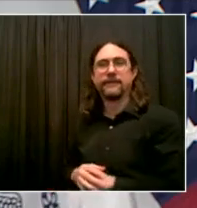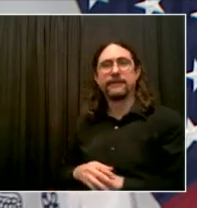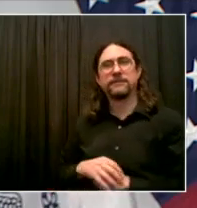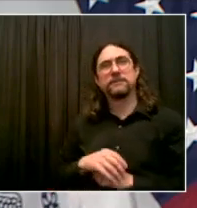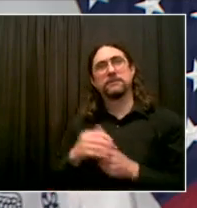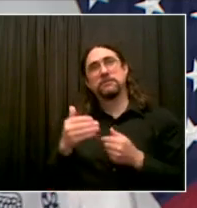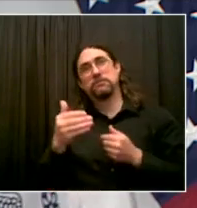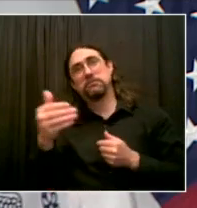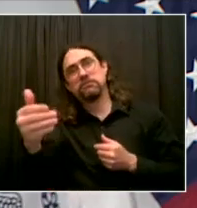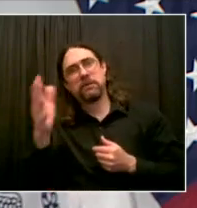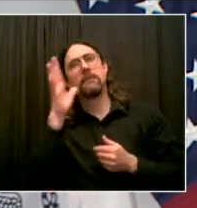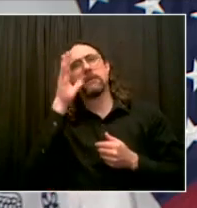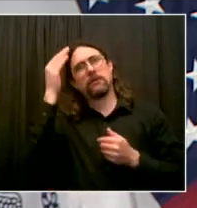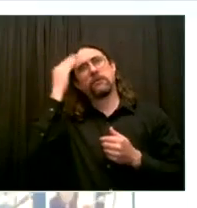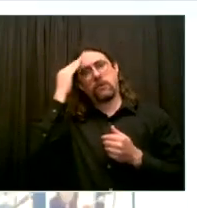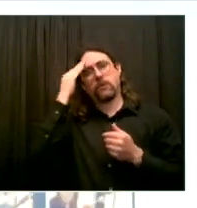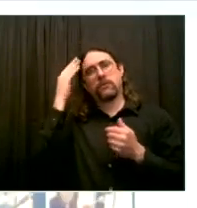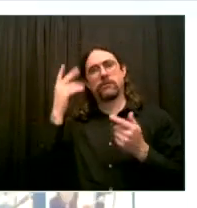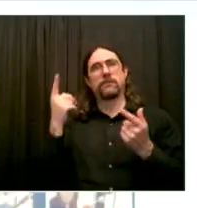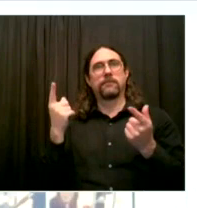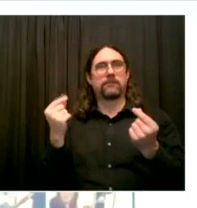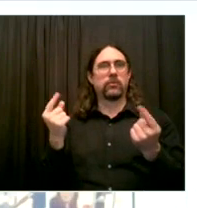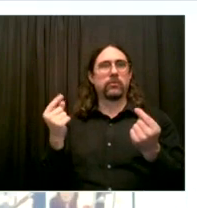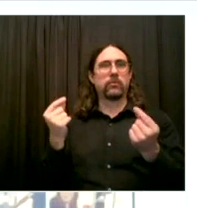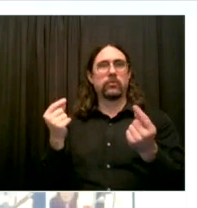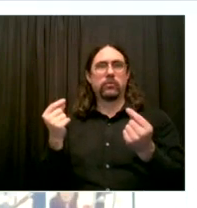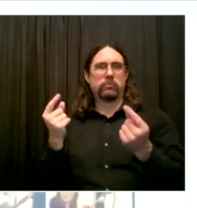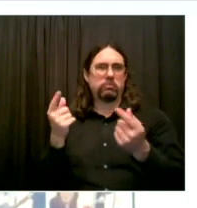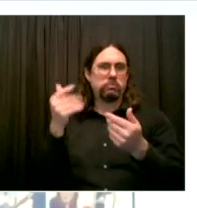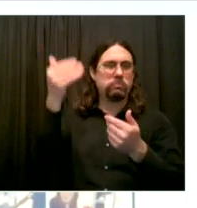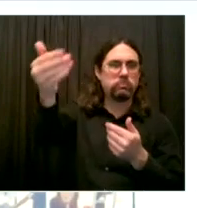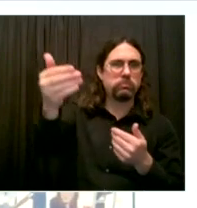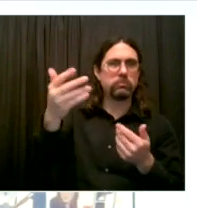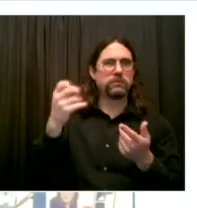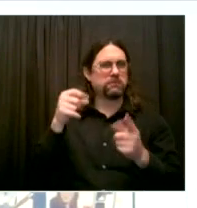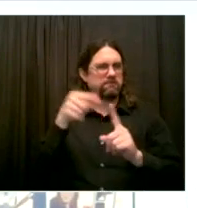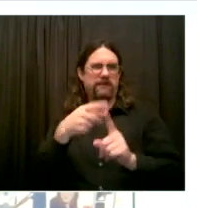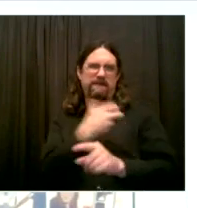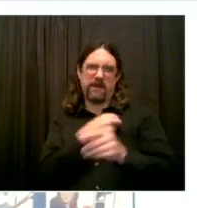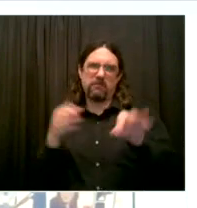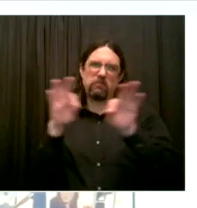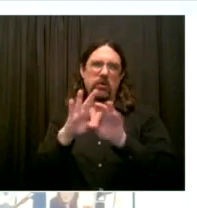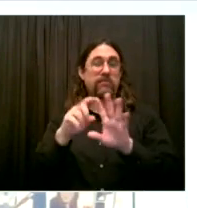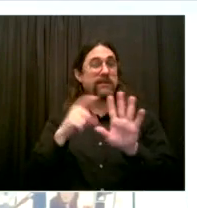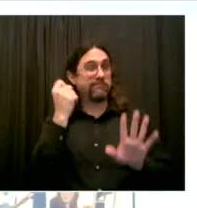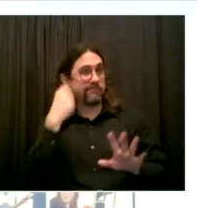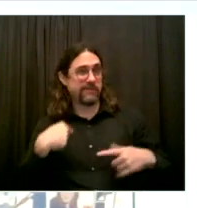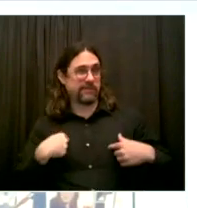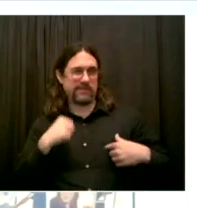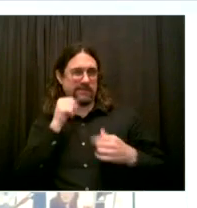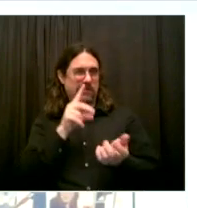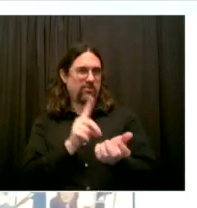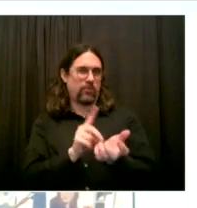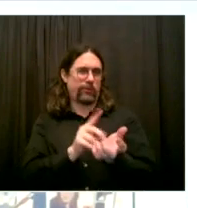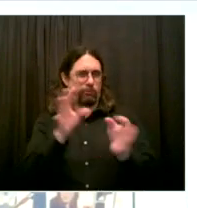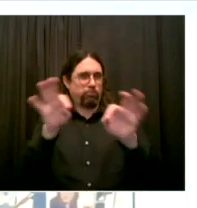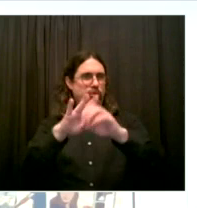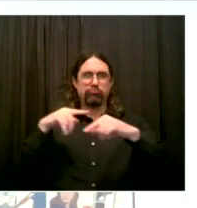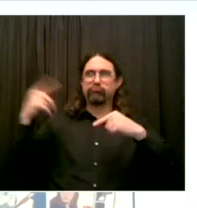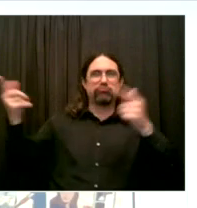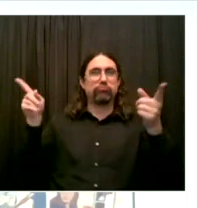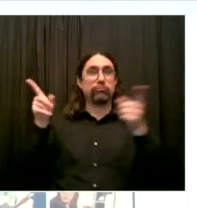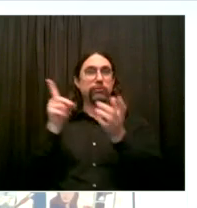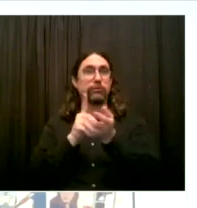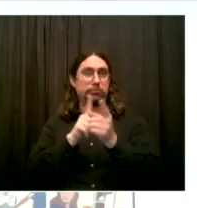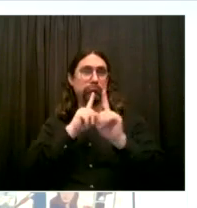Choksi. Thank you, sir. And yes, thanks for this important question. You know, the article that you were referring to specifically